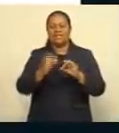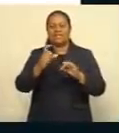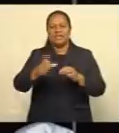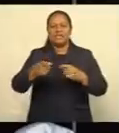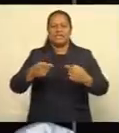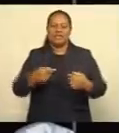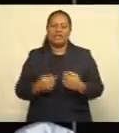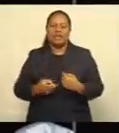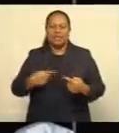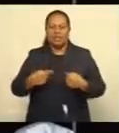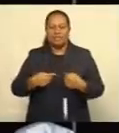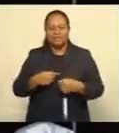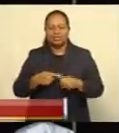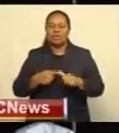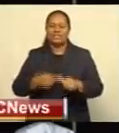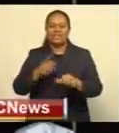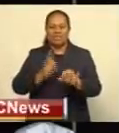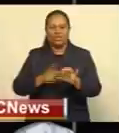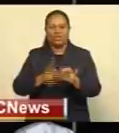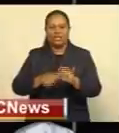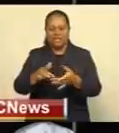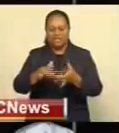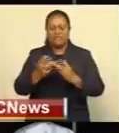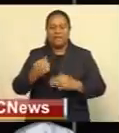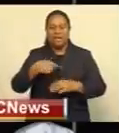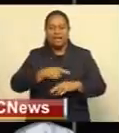us newsworthy pictures and videos. Email